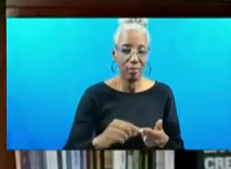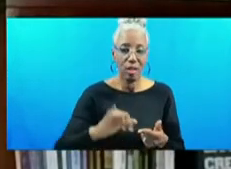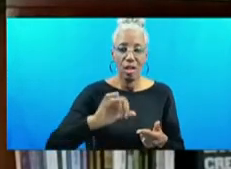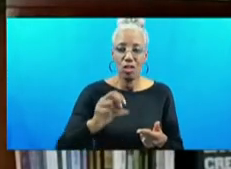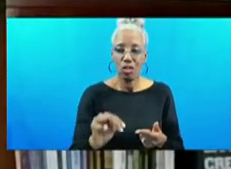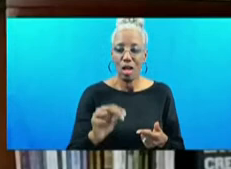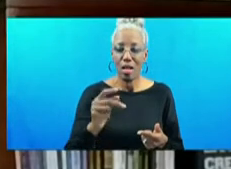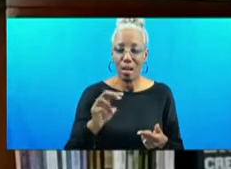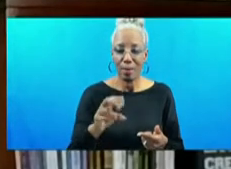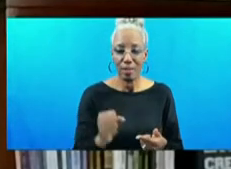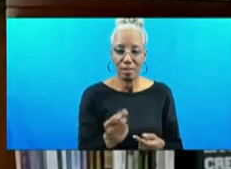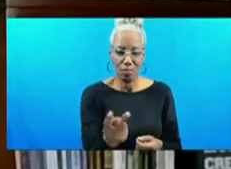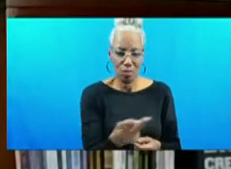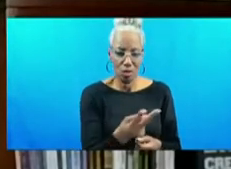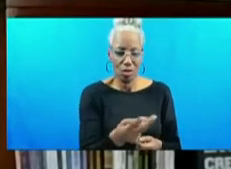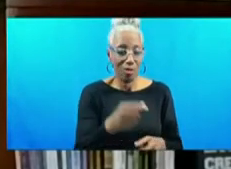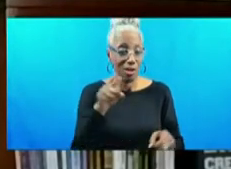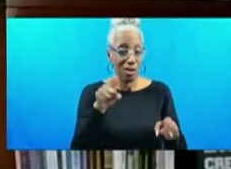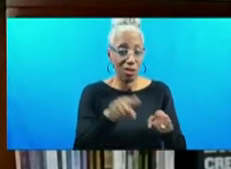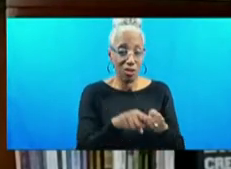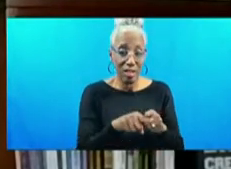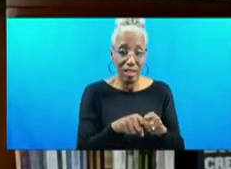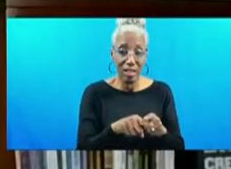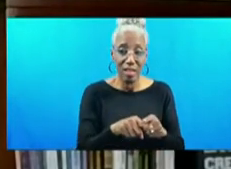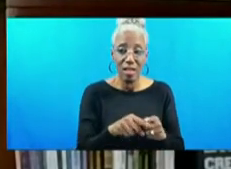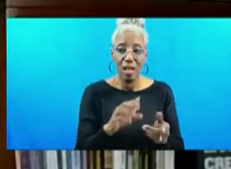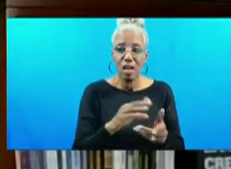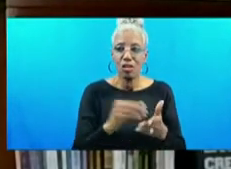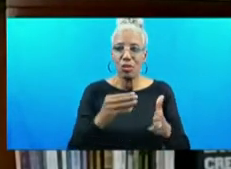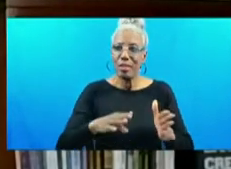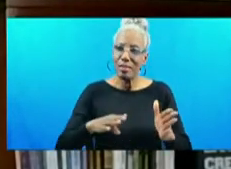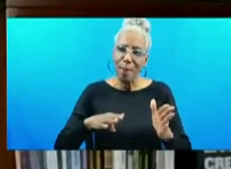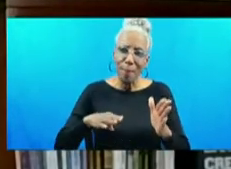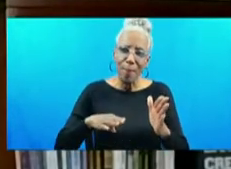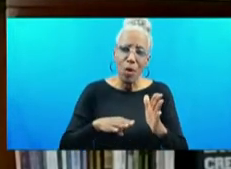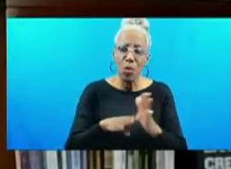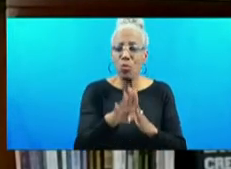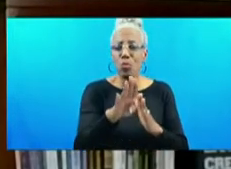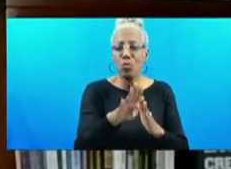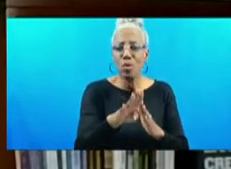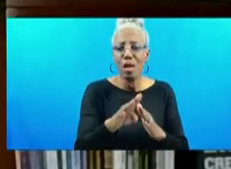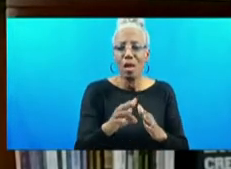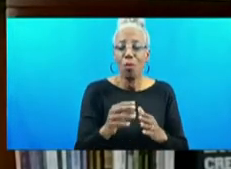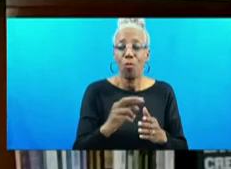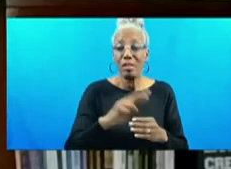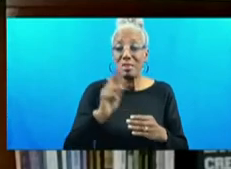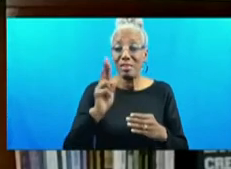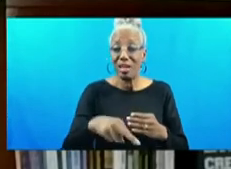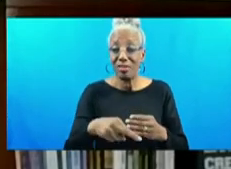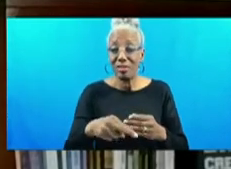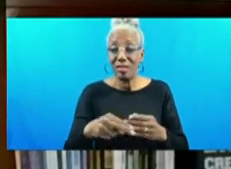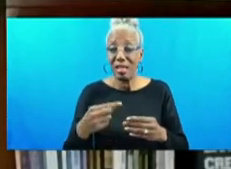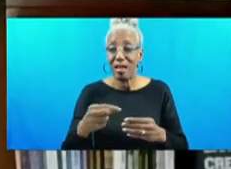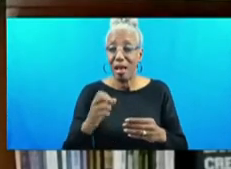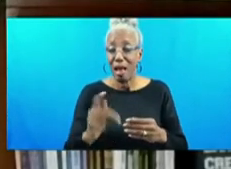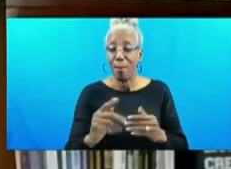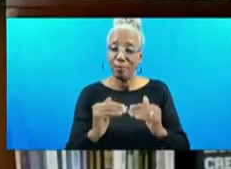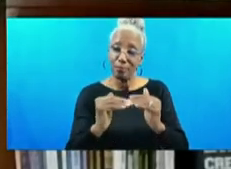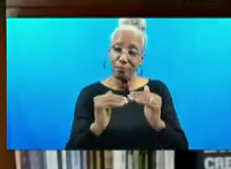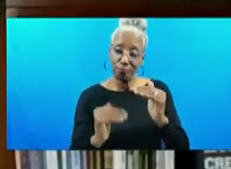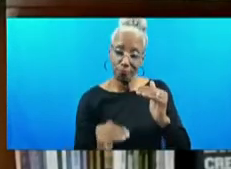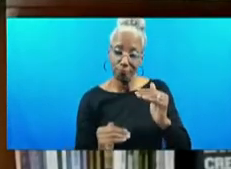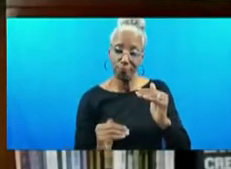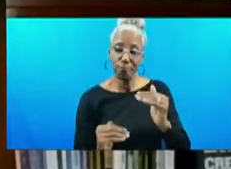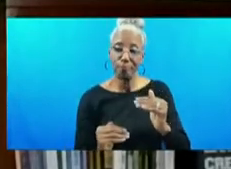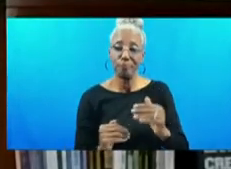students causes gaps in learning and have recommended that we work to build a stronger foundation. And that just gets at the fact that nor do we